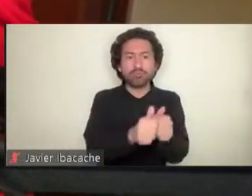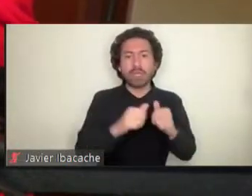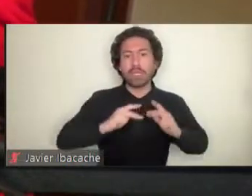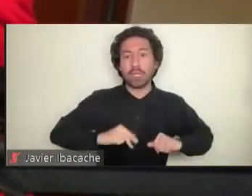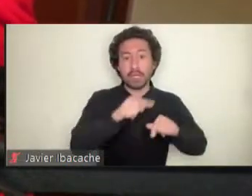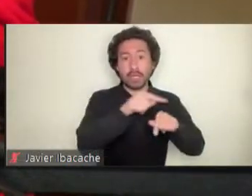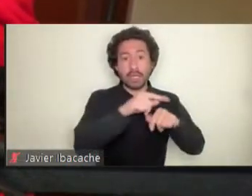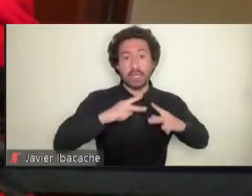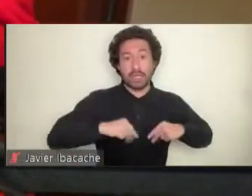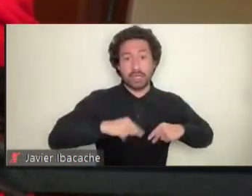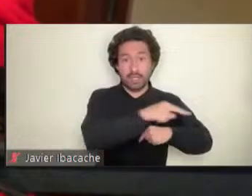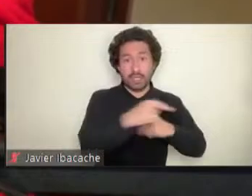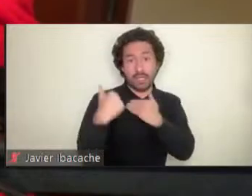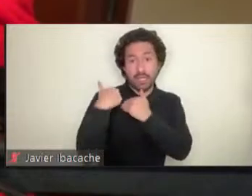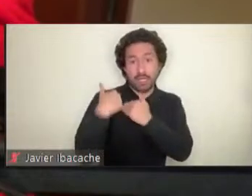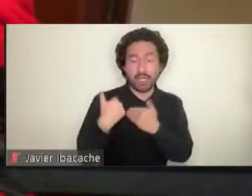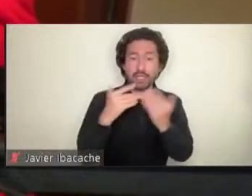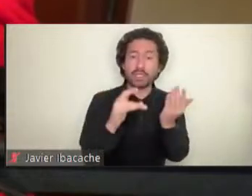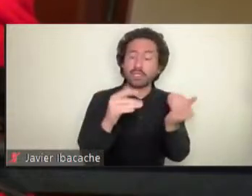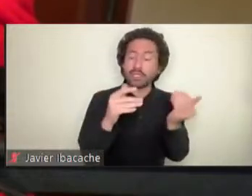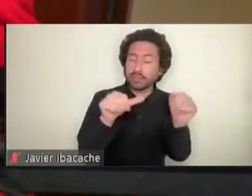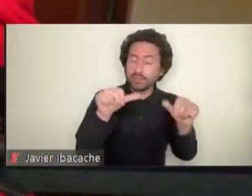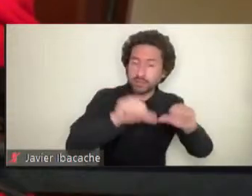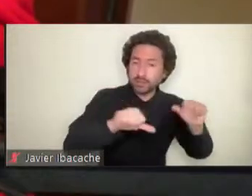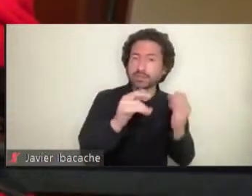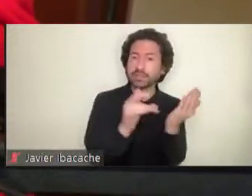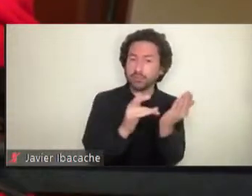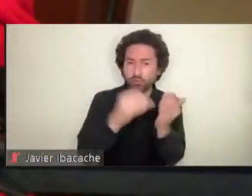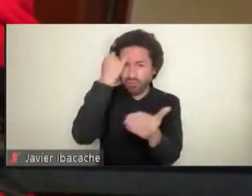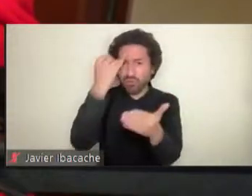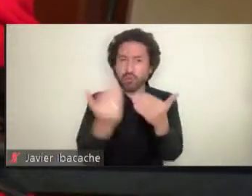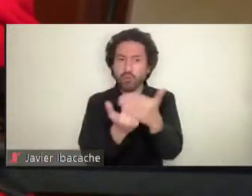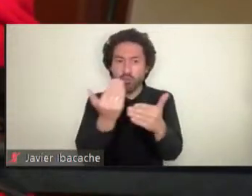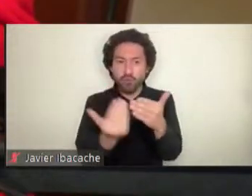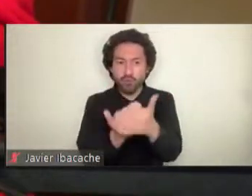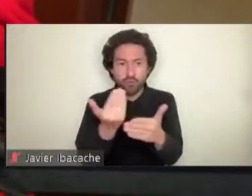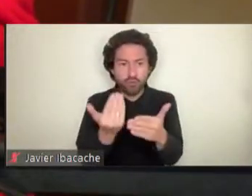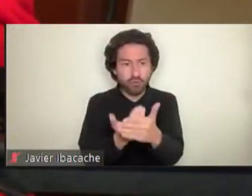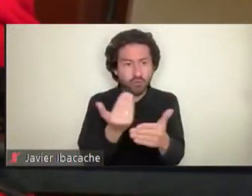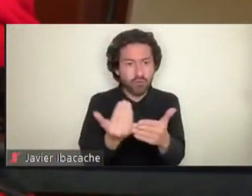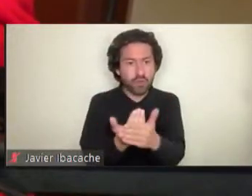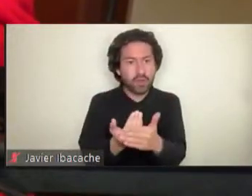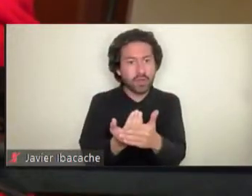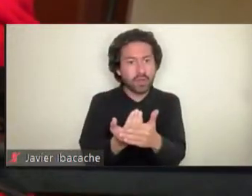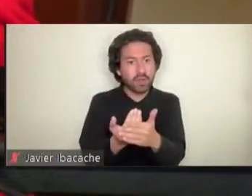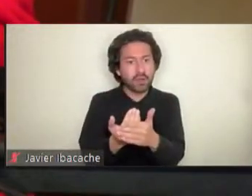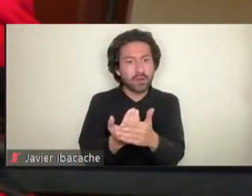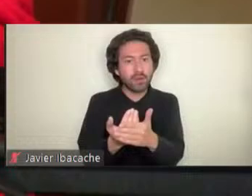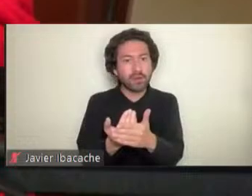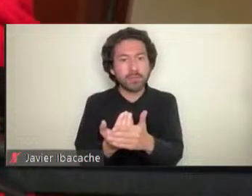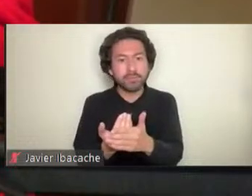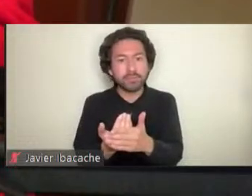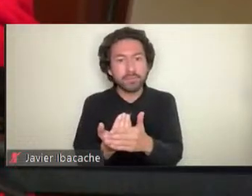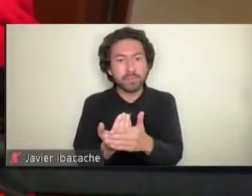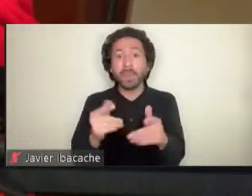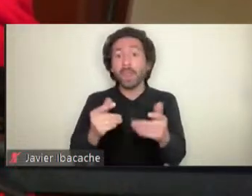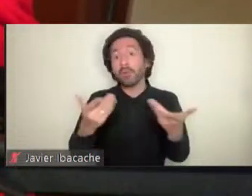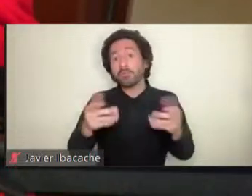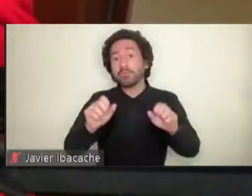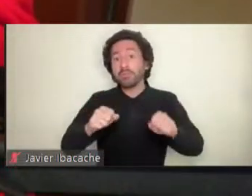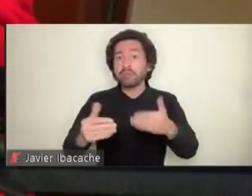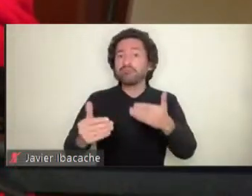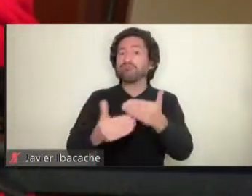science, technology, and innovation, just as the OAS does through REAL, which facilitates solutions through